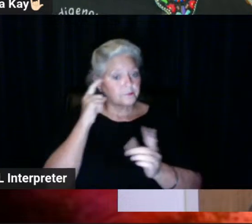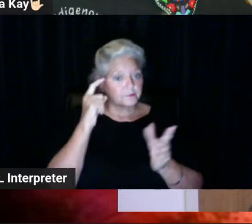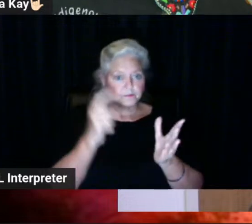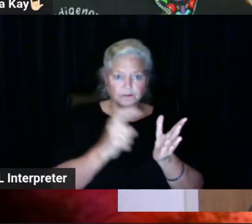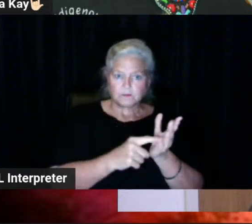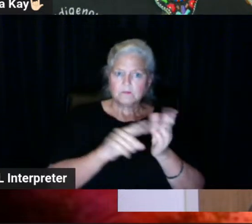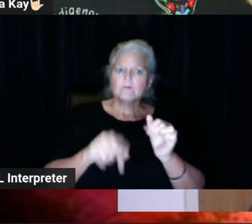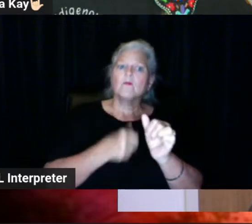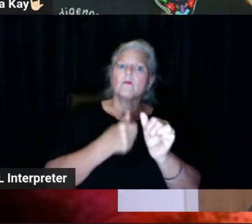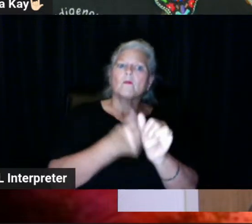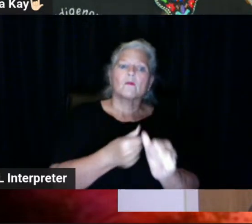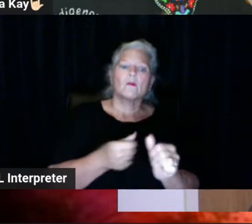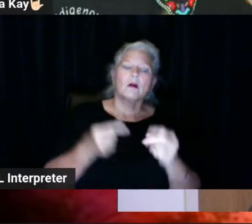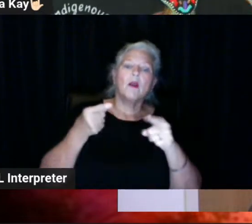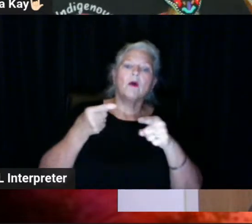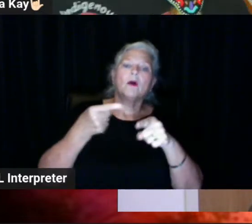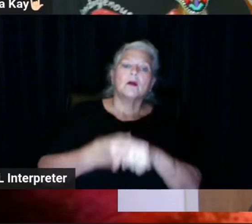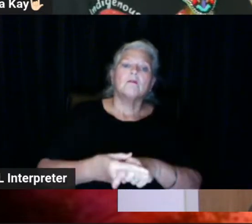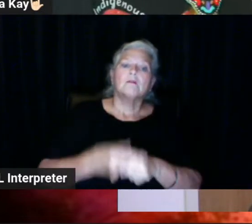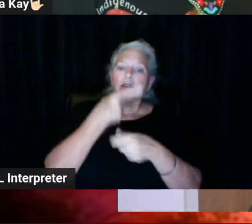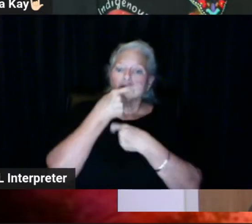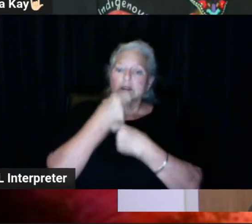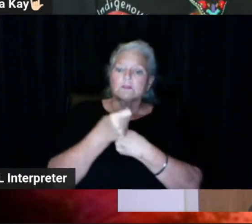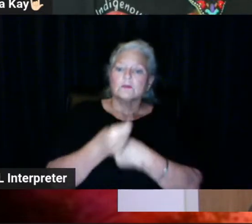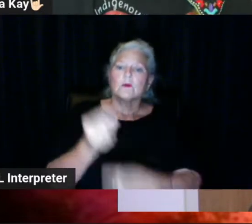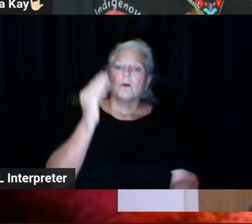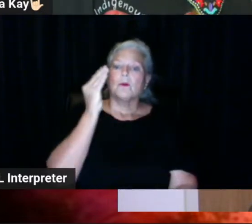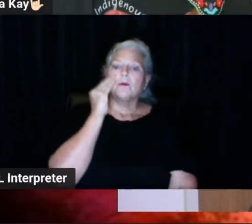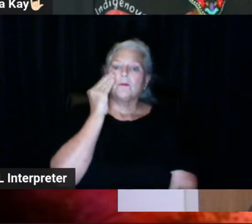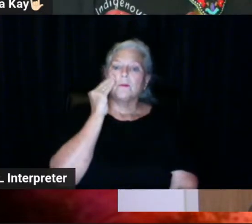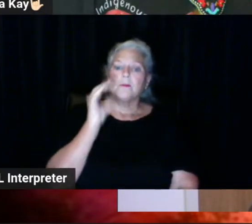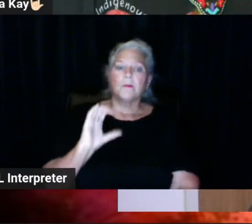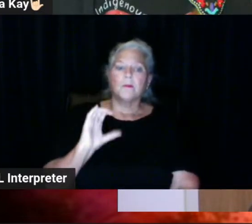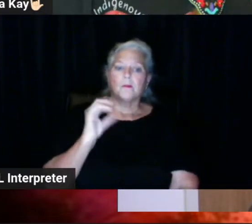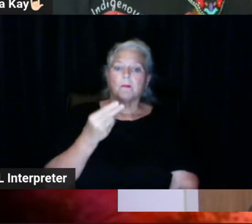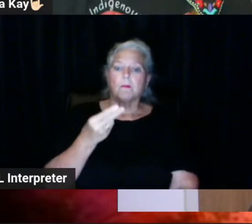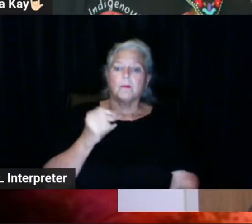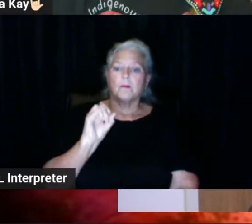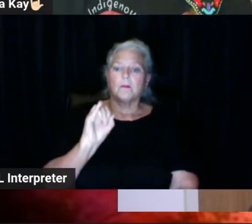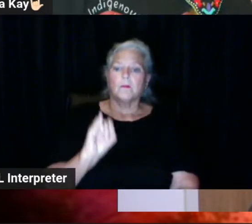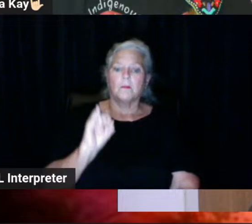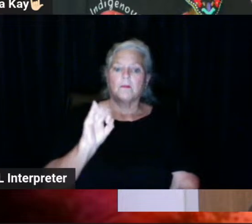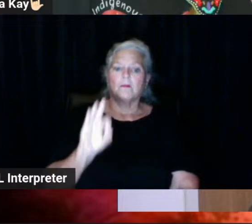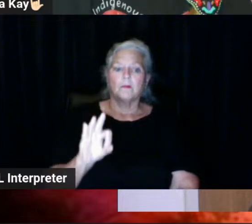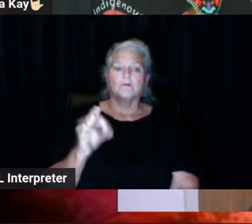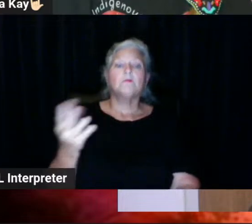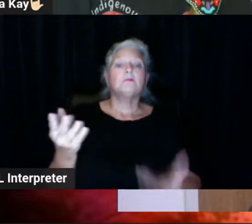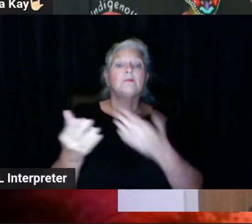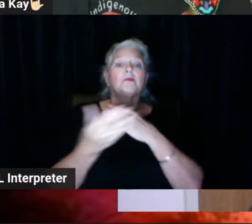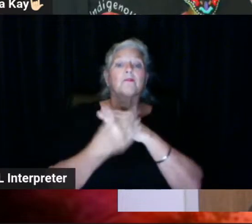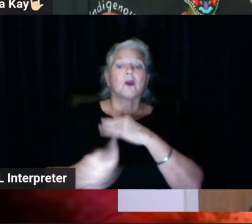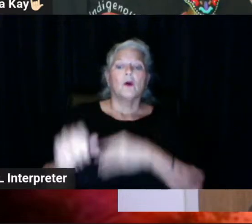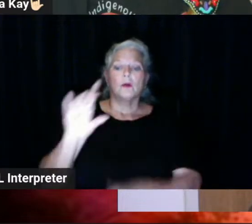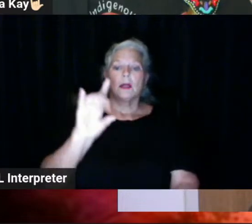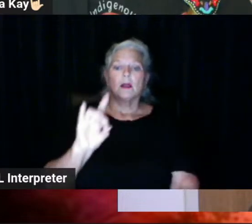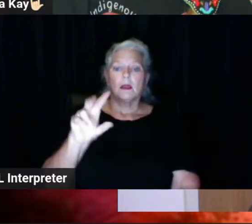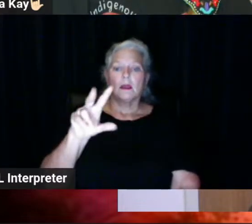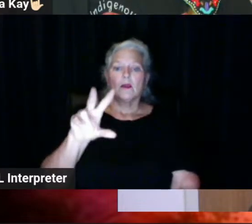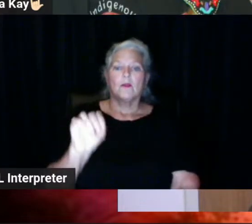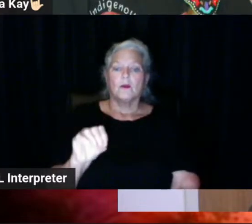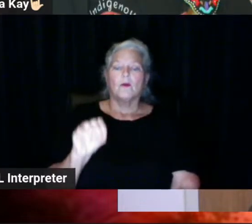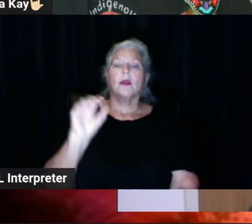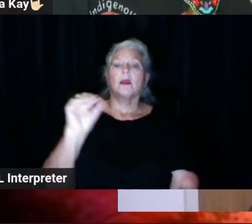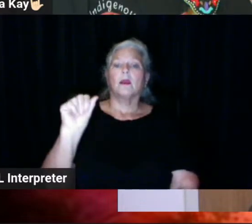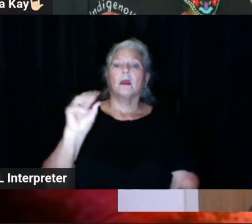such as when the chief at the time, Chief Berkowitz, called District Attorney Michael Morrissey's office at 8:30 a.m. on January 29th